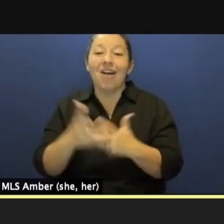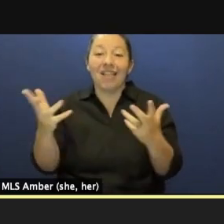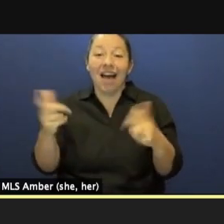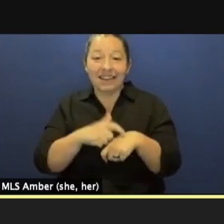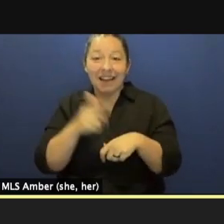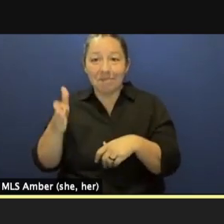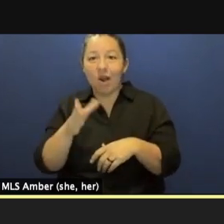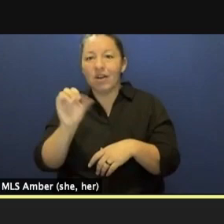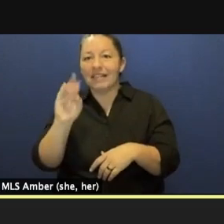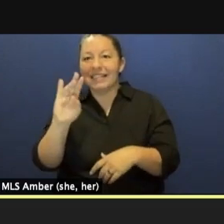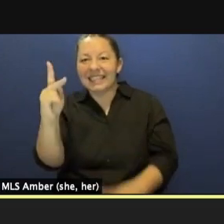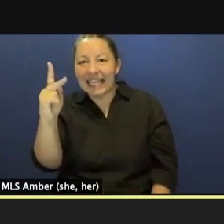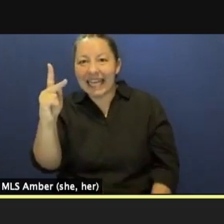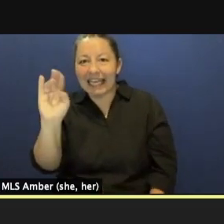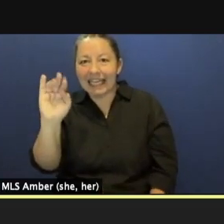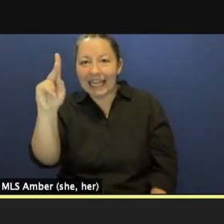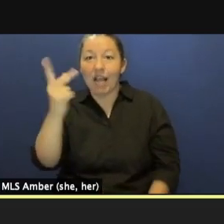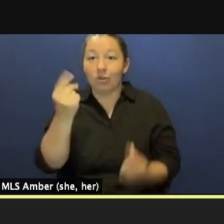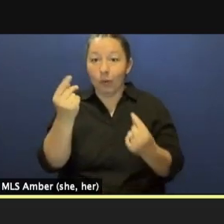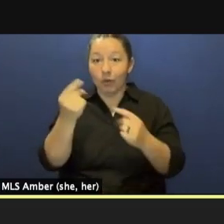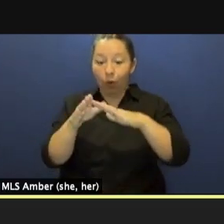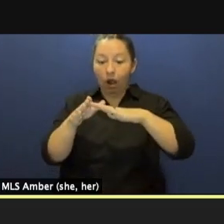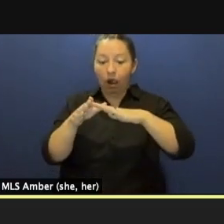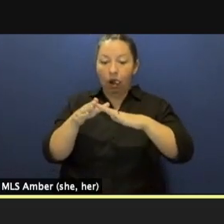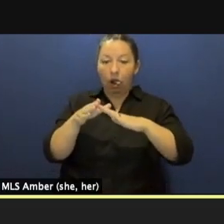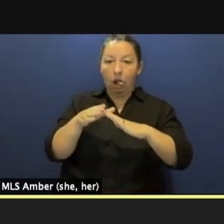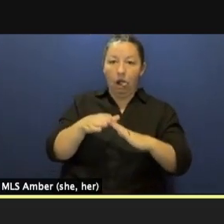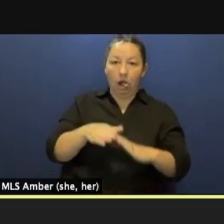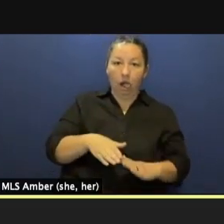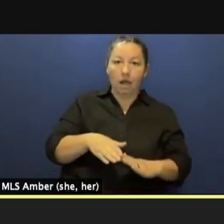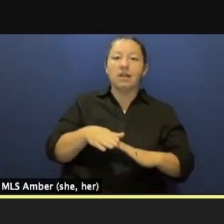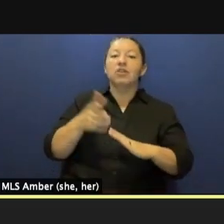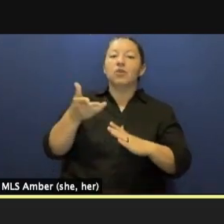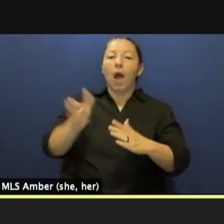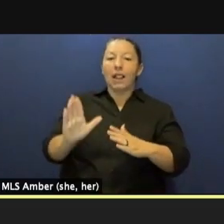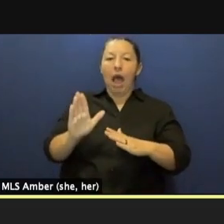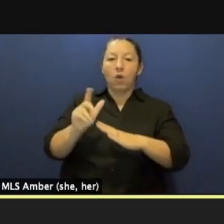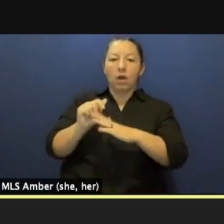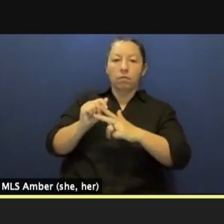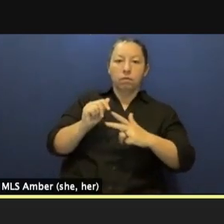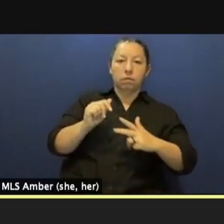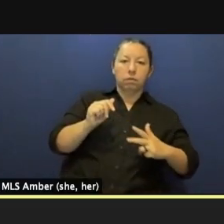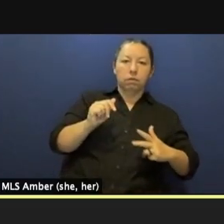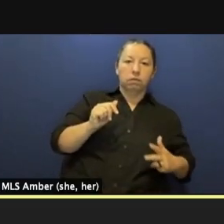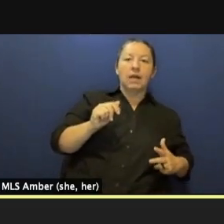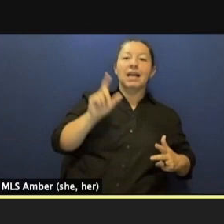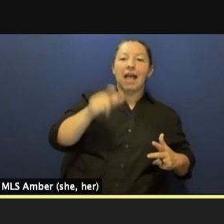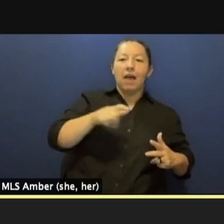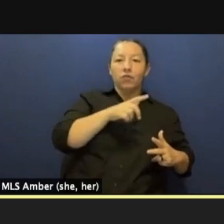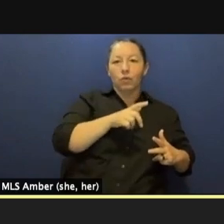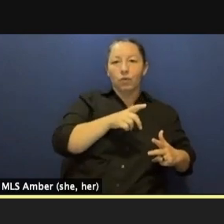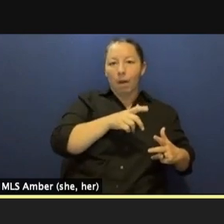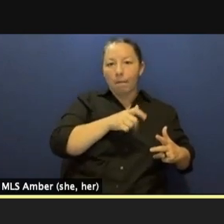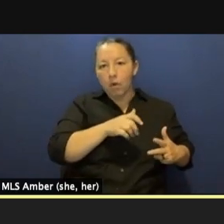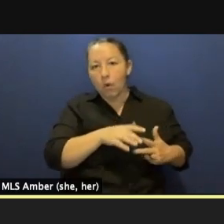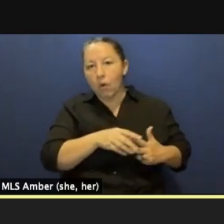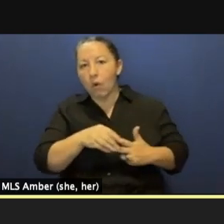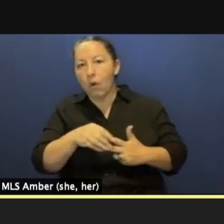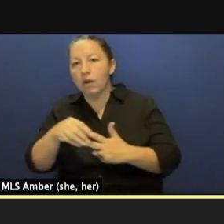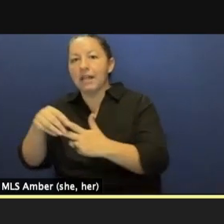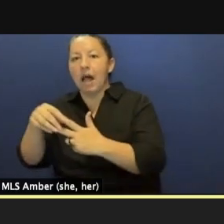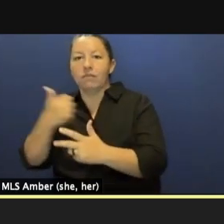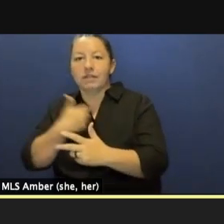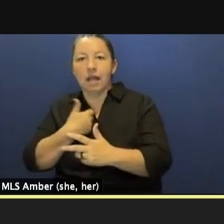sink and then have pulled ourselves back out, which is quite remarkable for the history of the sink tank and bodes well going forward.